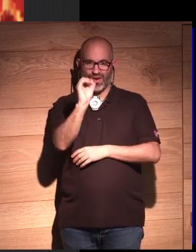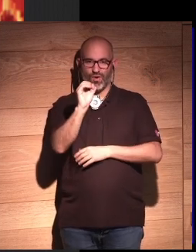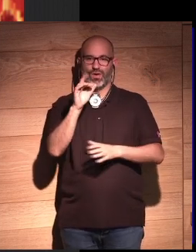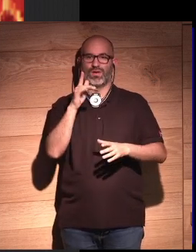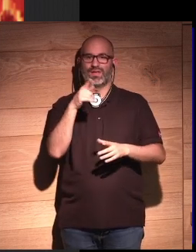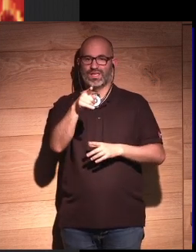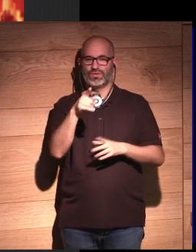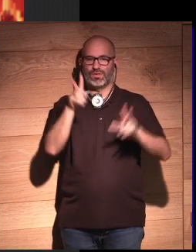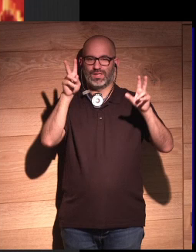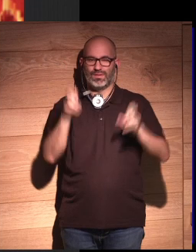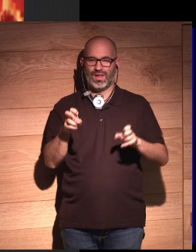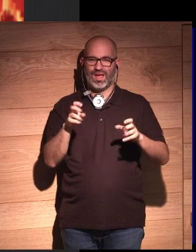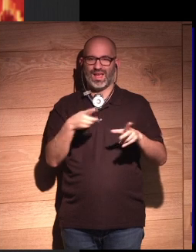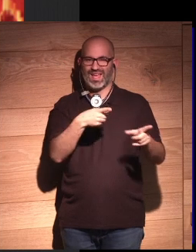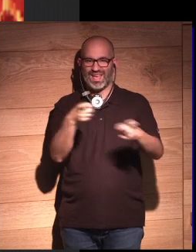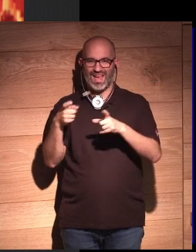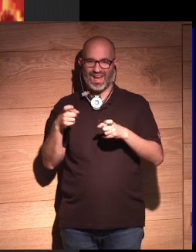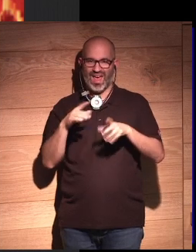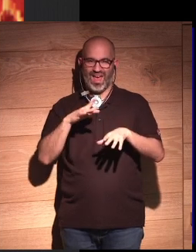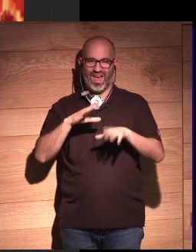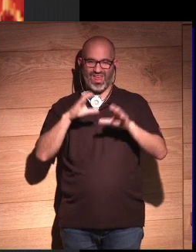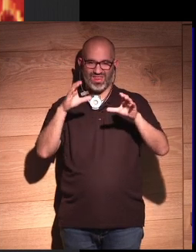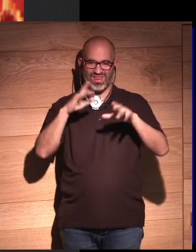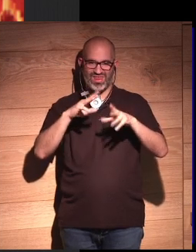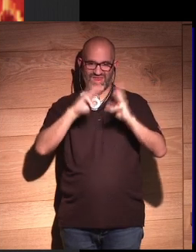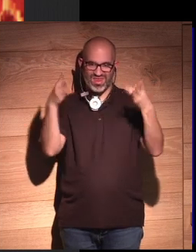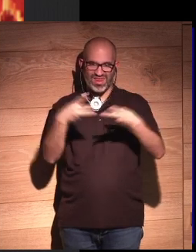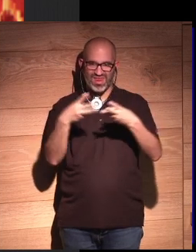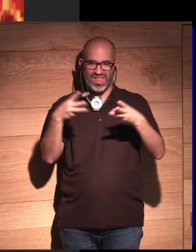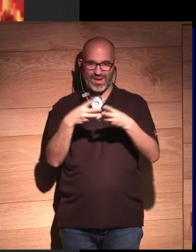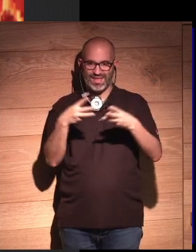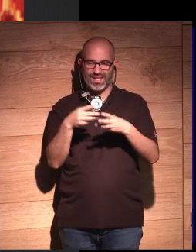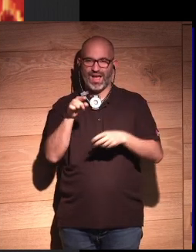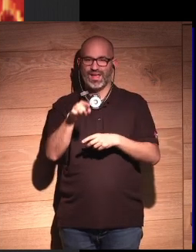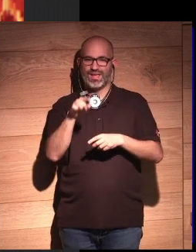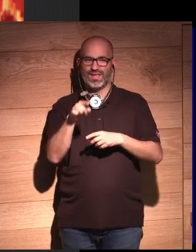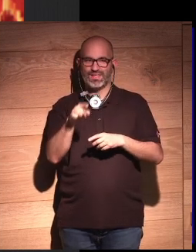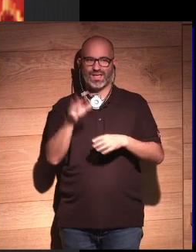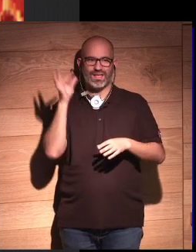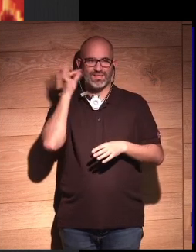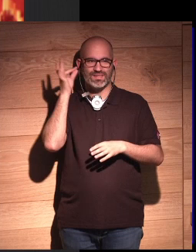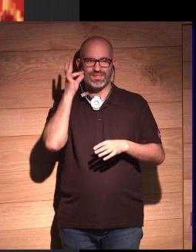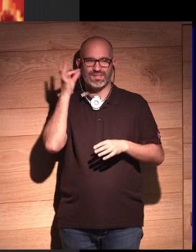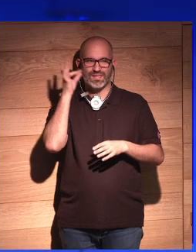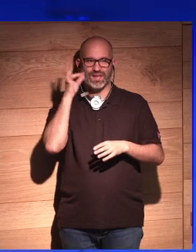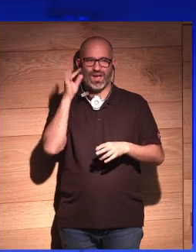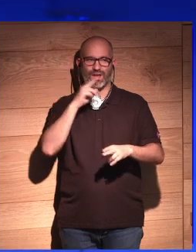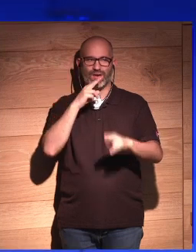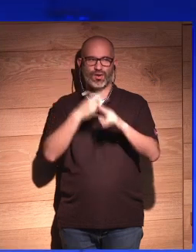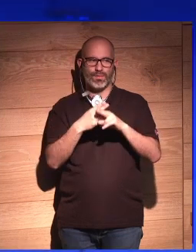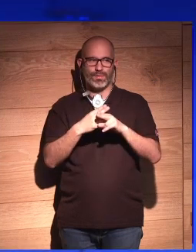Yasmin from Scatter, she made this piece, a VR piece, which essentially let